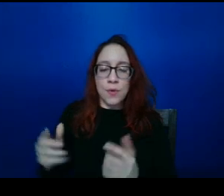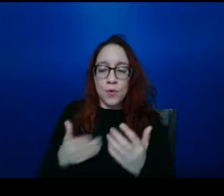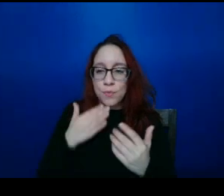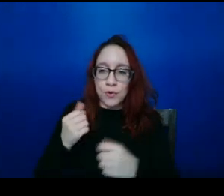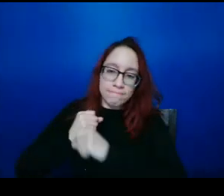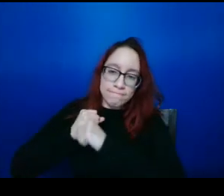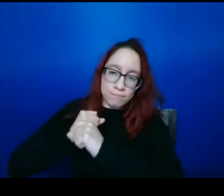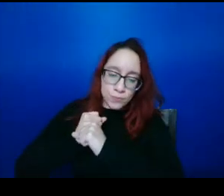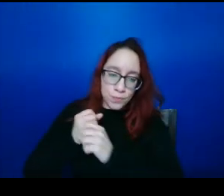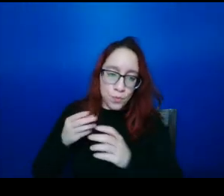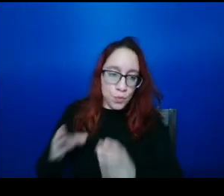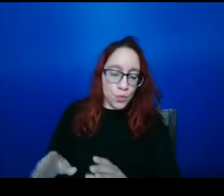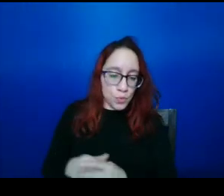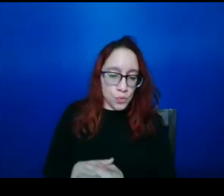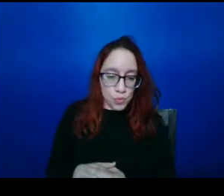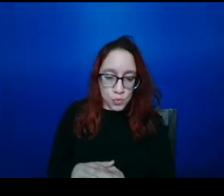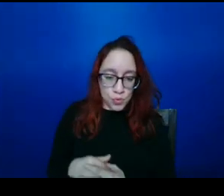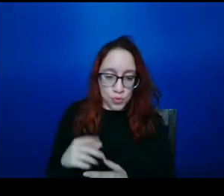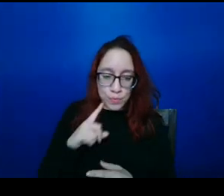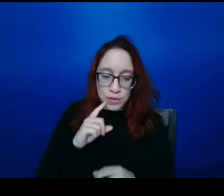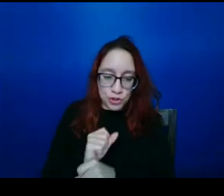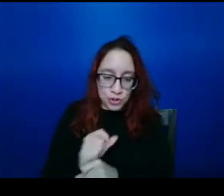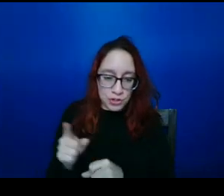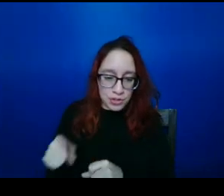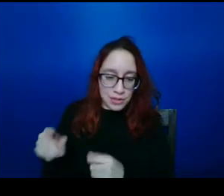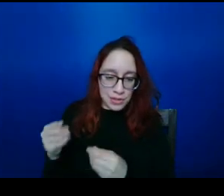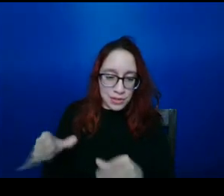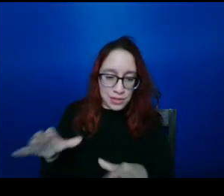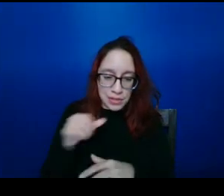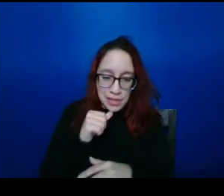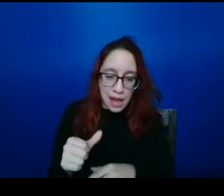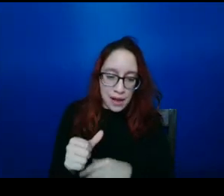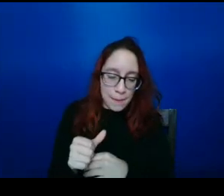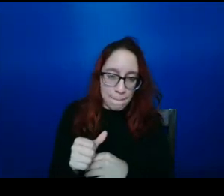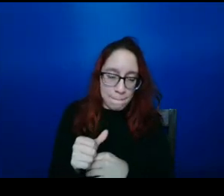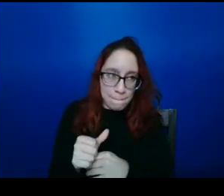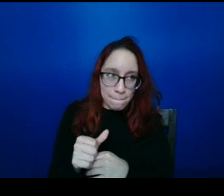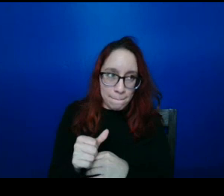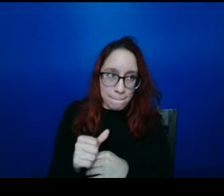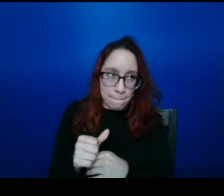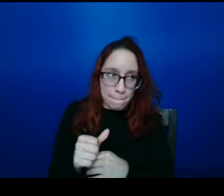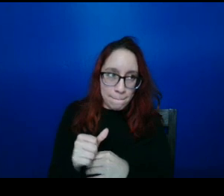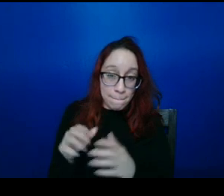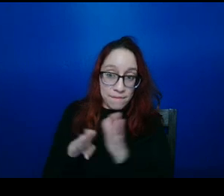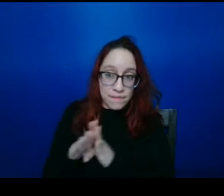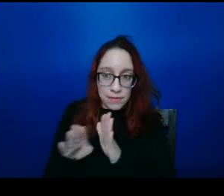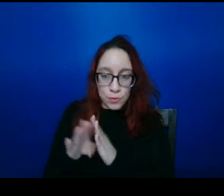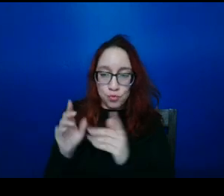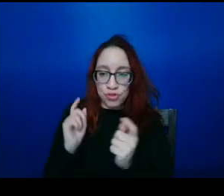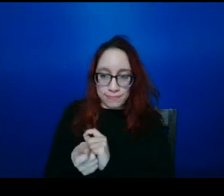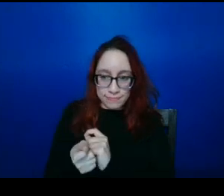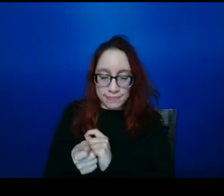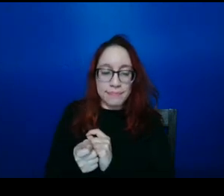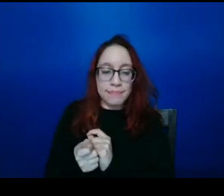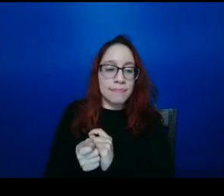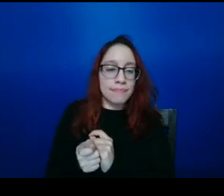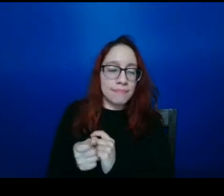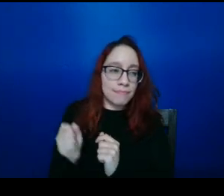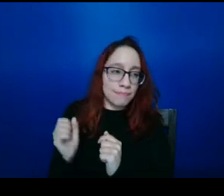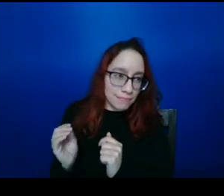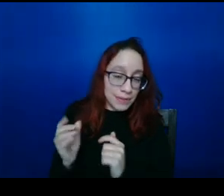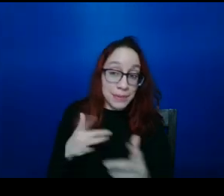protective way to make sure that that land does not get developed or changed. And so